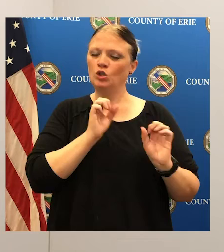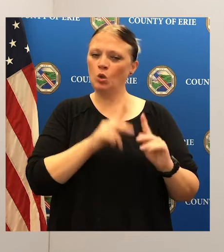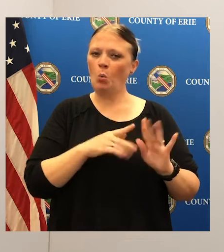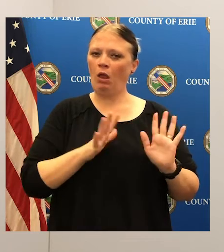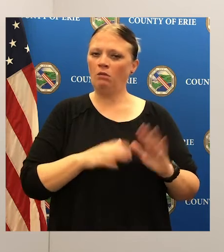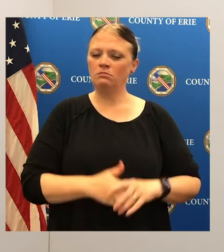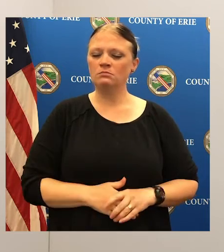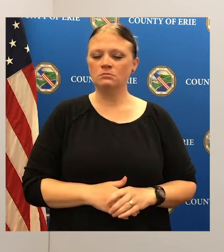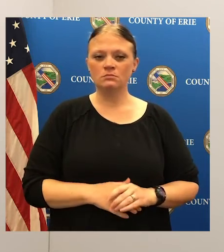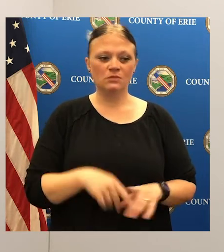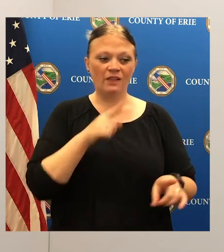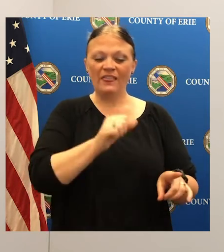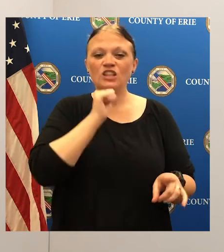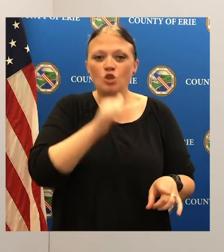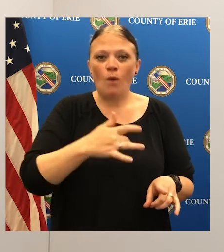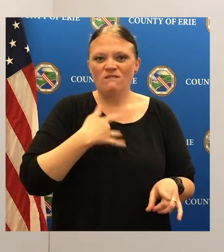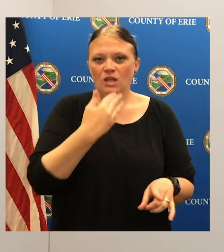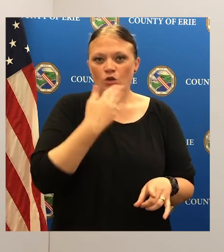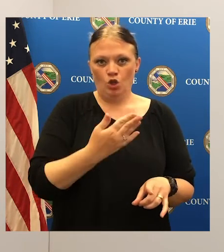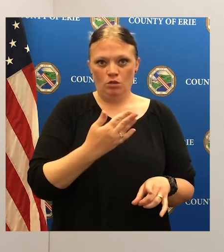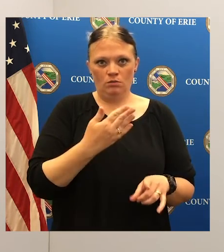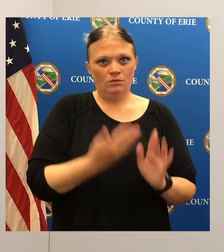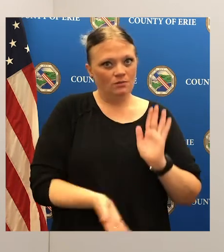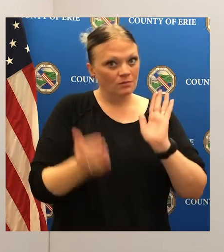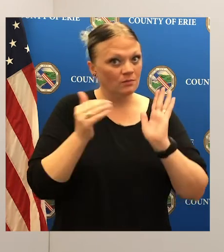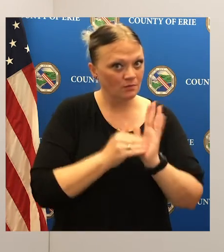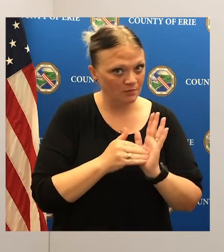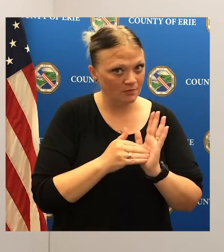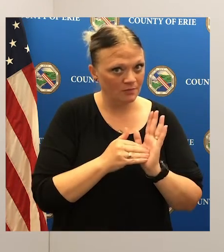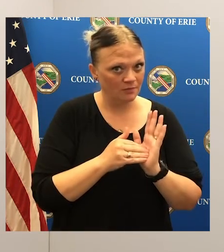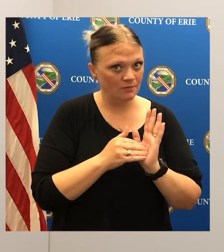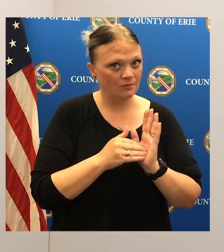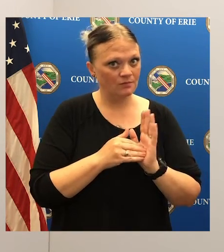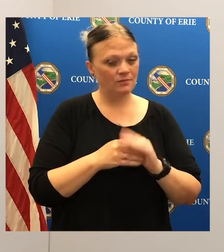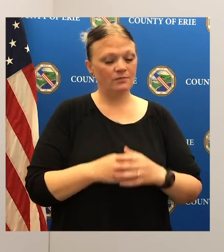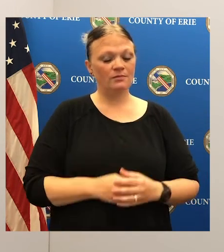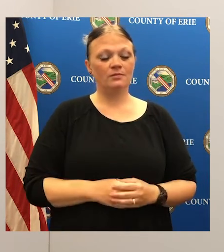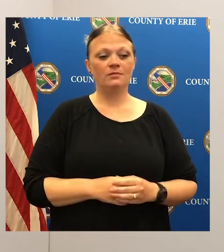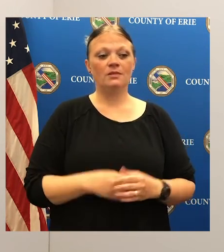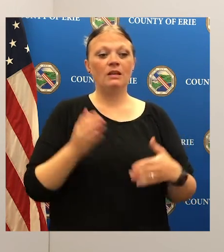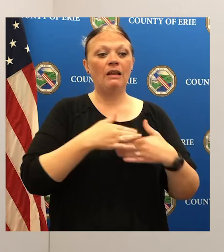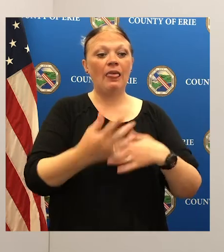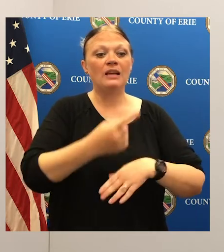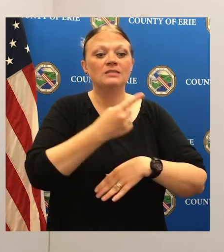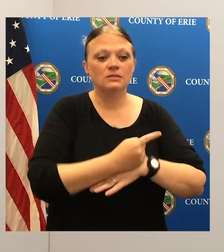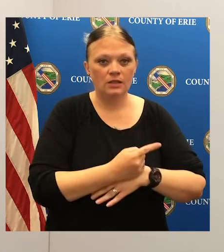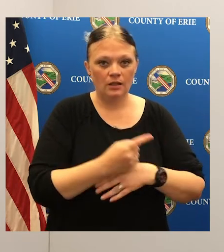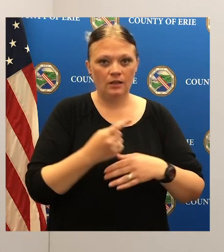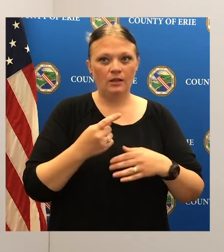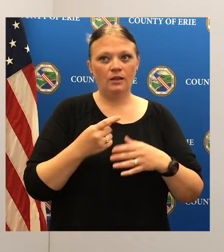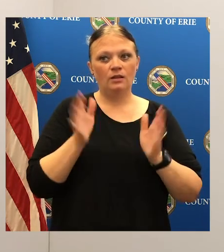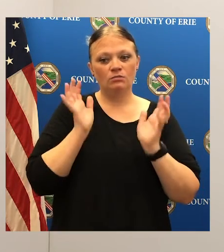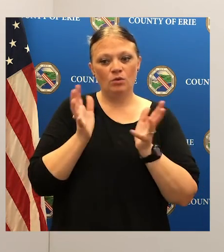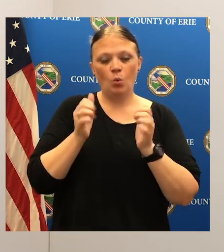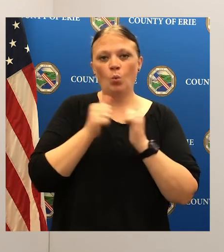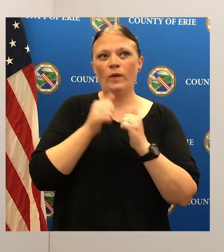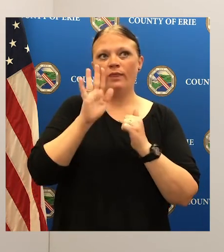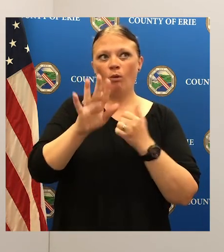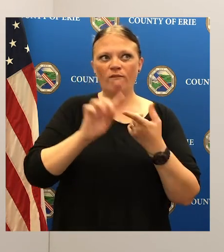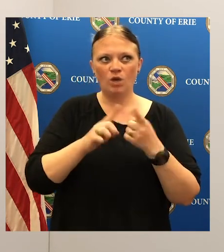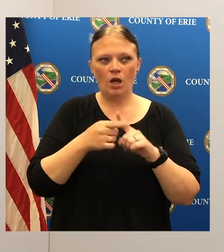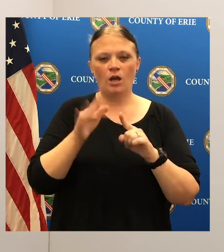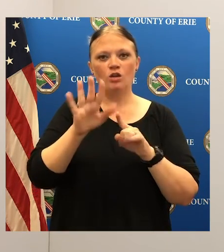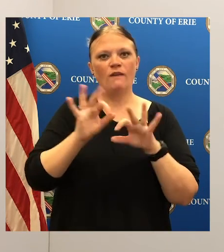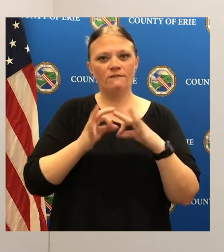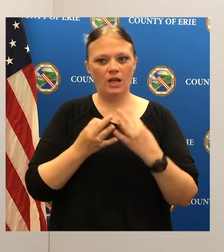It's okay. They don't feel good. I'll reiterate that again. The next day, have a conversation with your friend or your loved